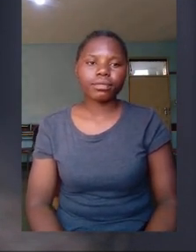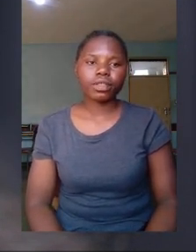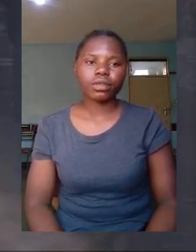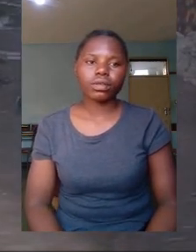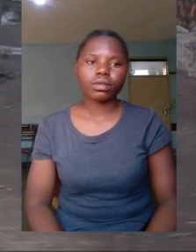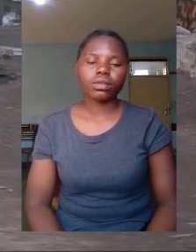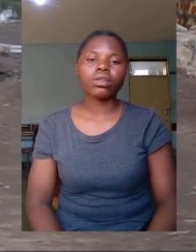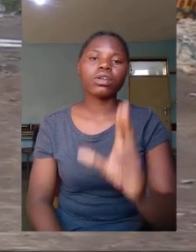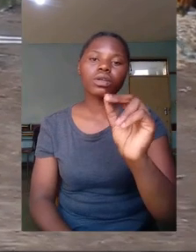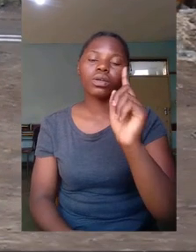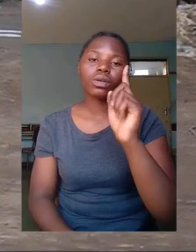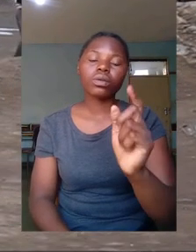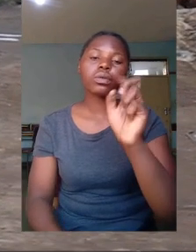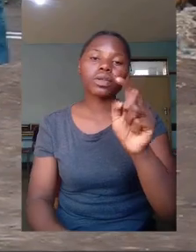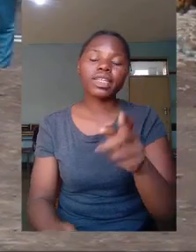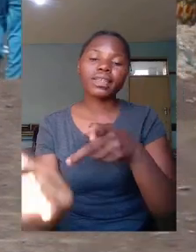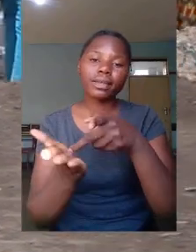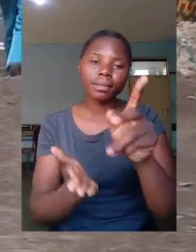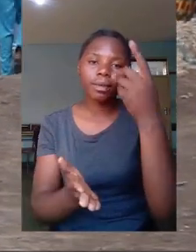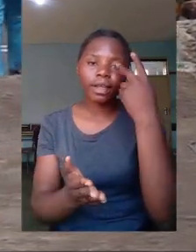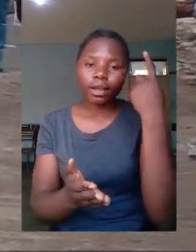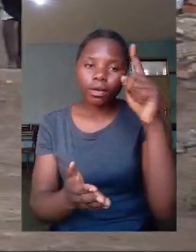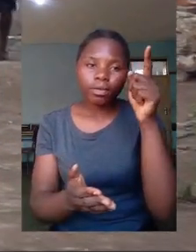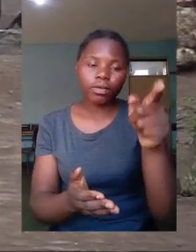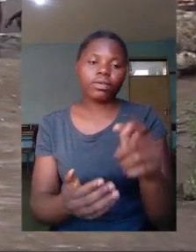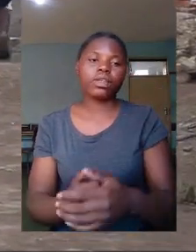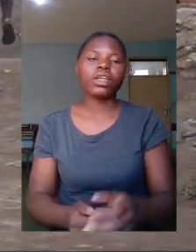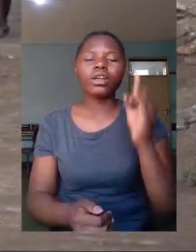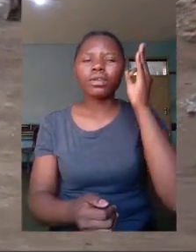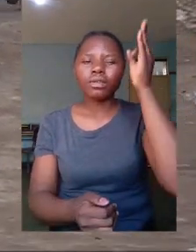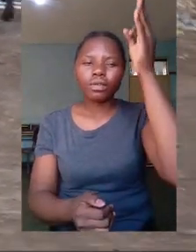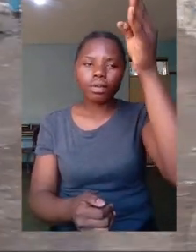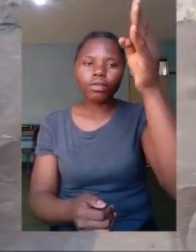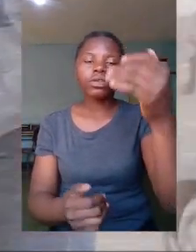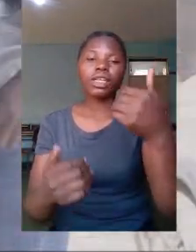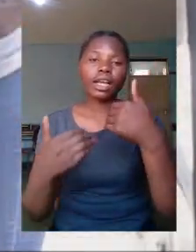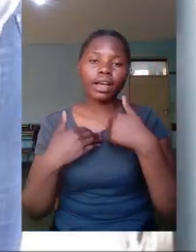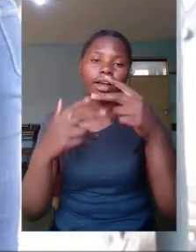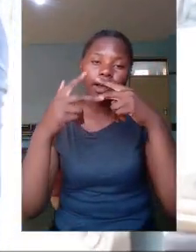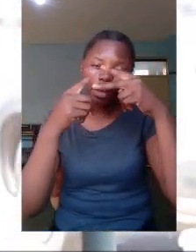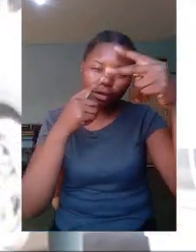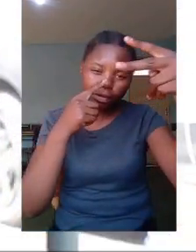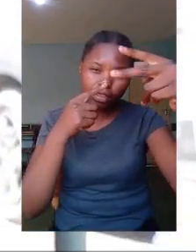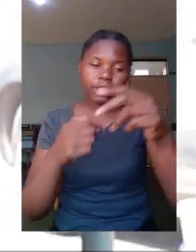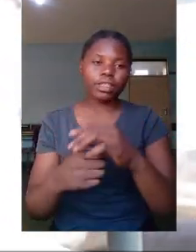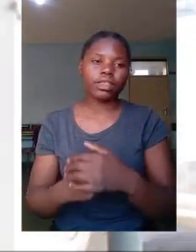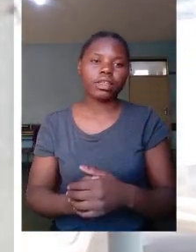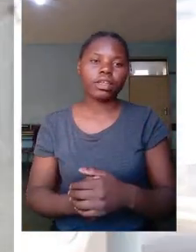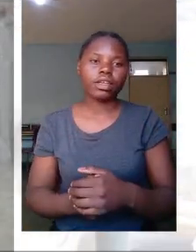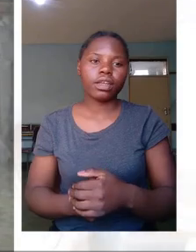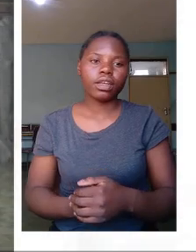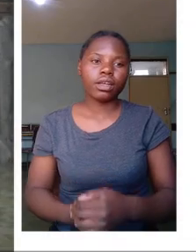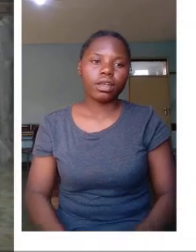a willingness and ability to pay for bespoke forecasts. In the future, the vision of the UN's early warning for all is at the heart of the